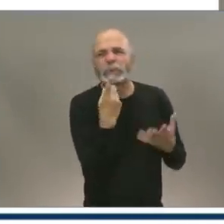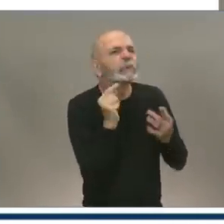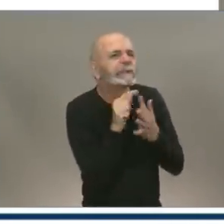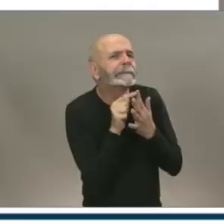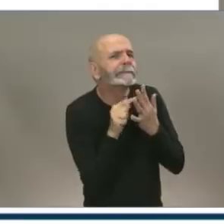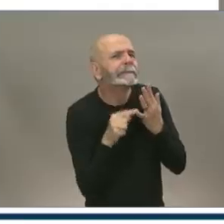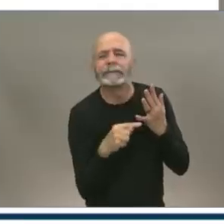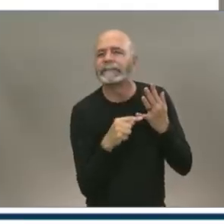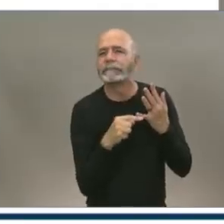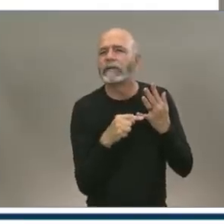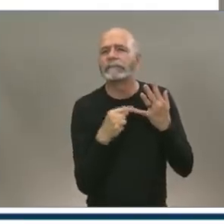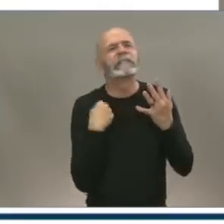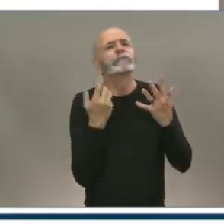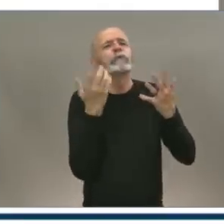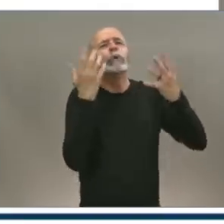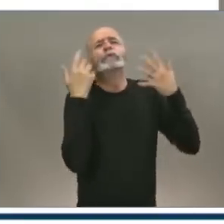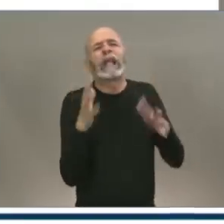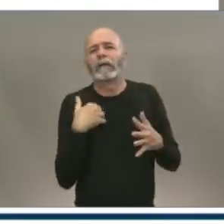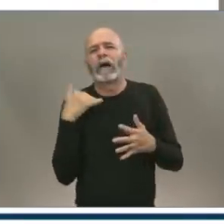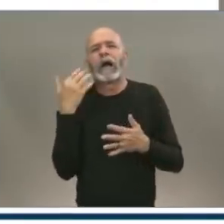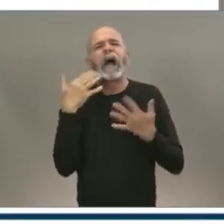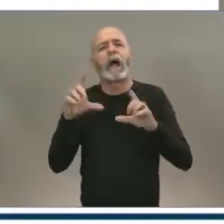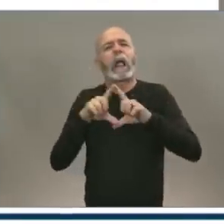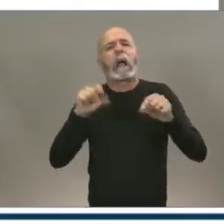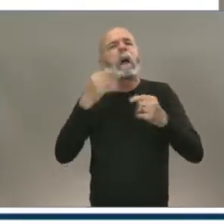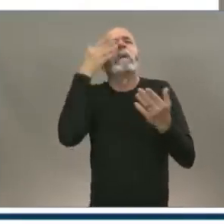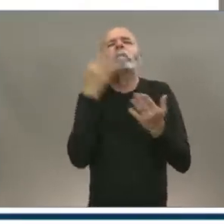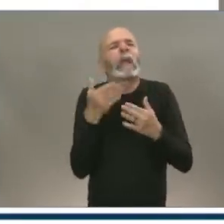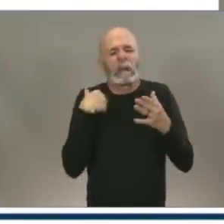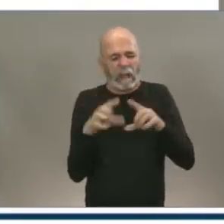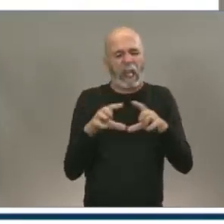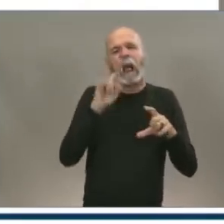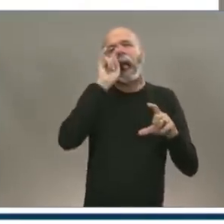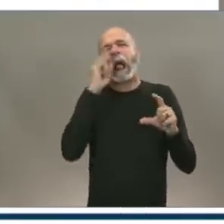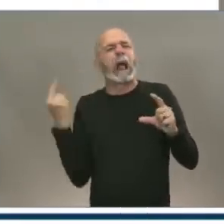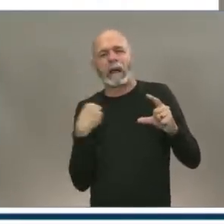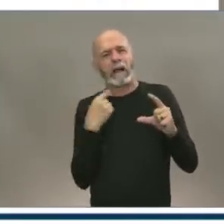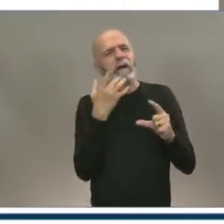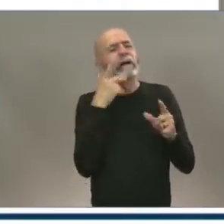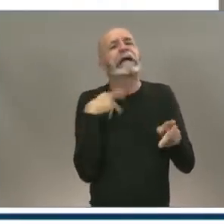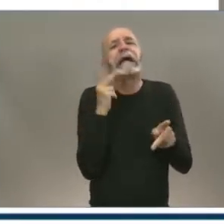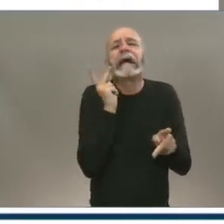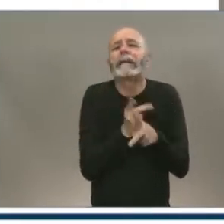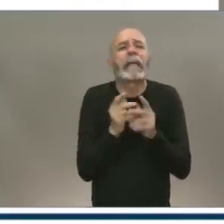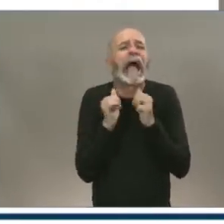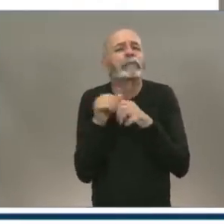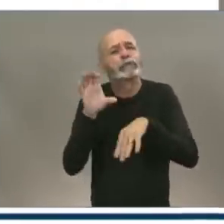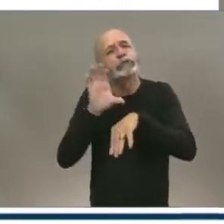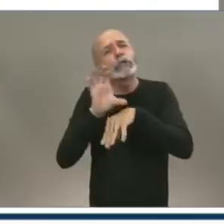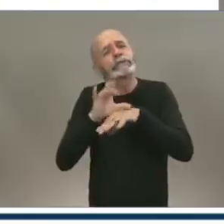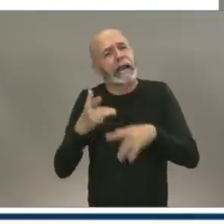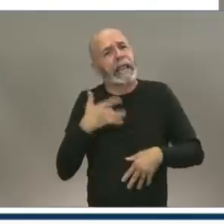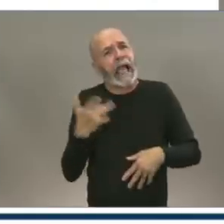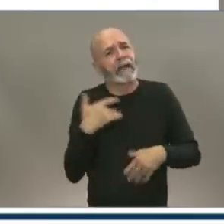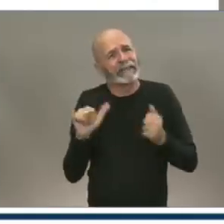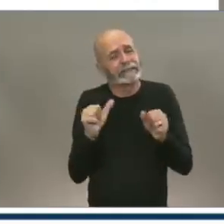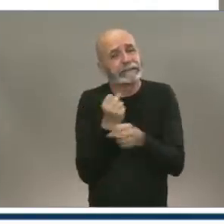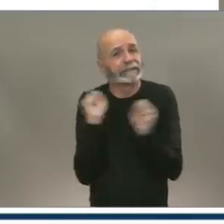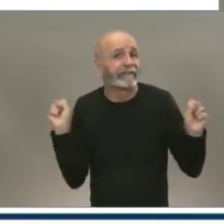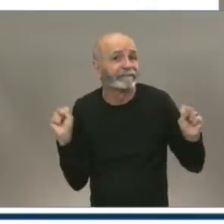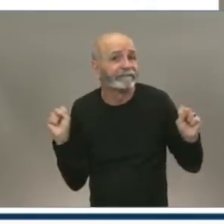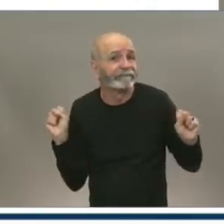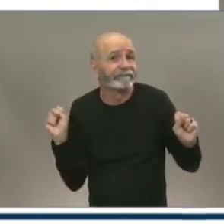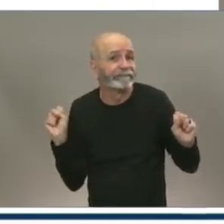have the proof of vaccination, so what more could we potentially do to keep our faith services safe? So I'm going to continue to engage in